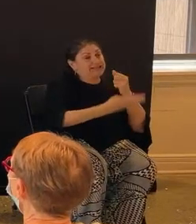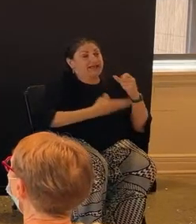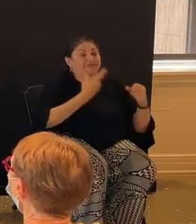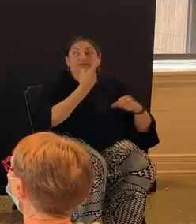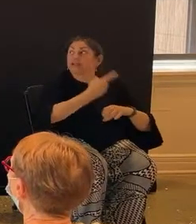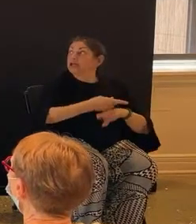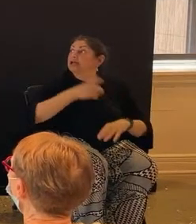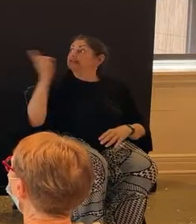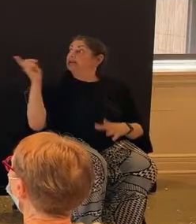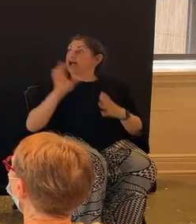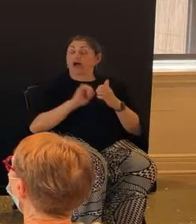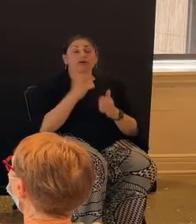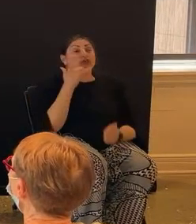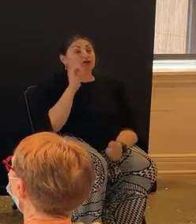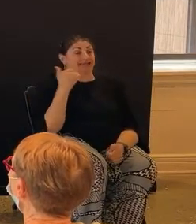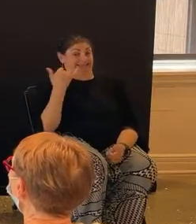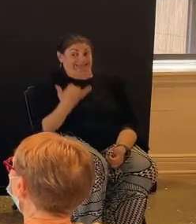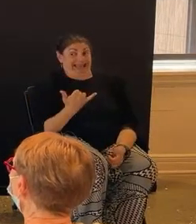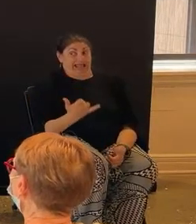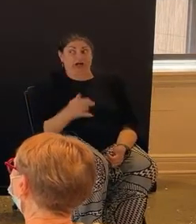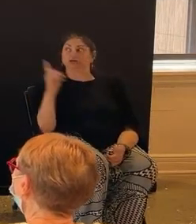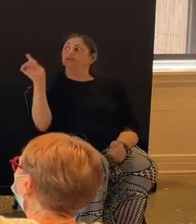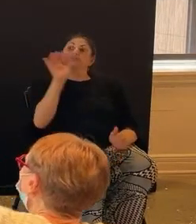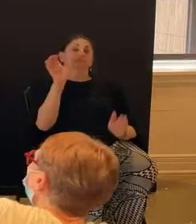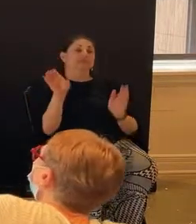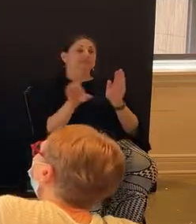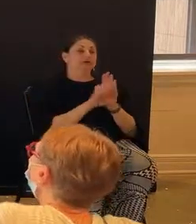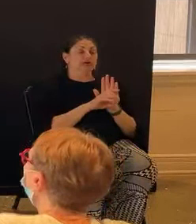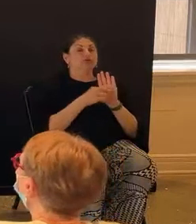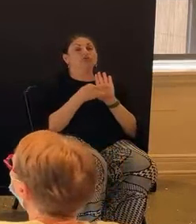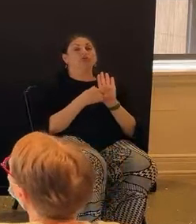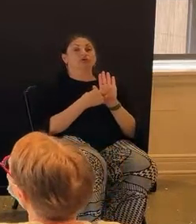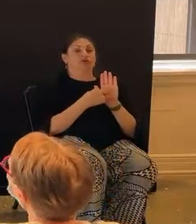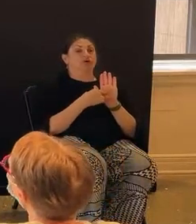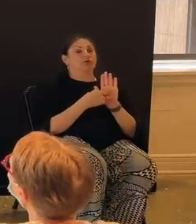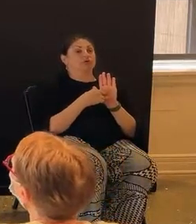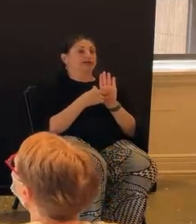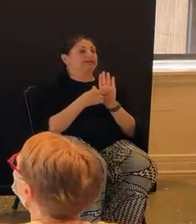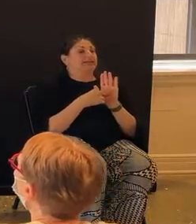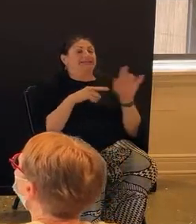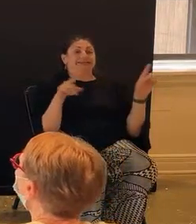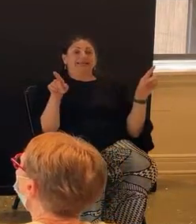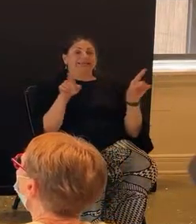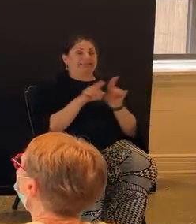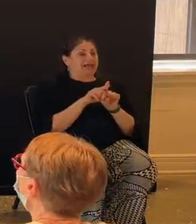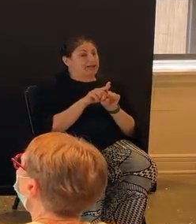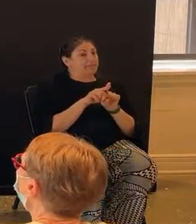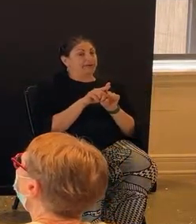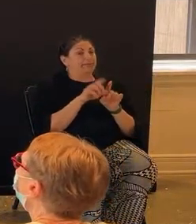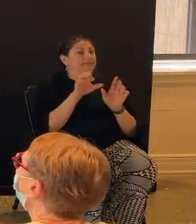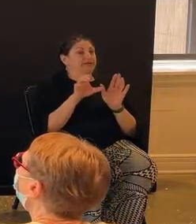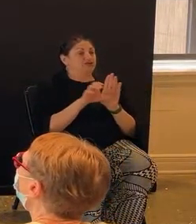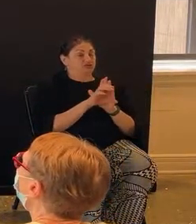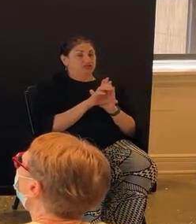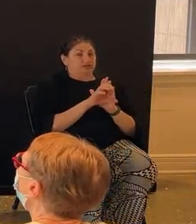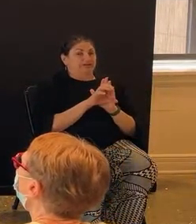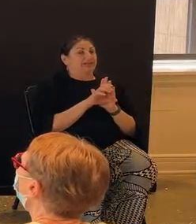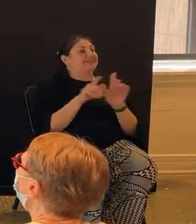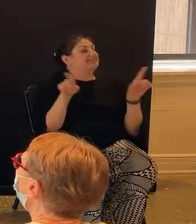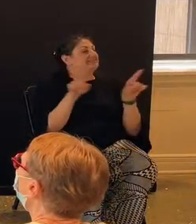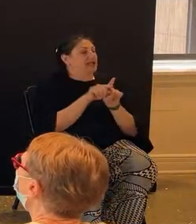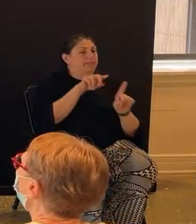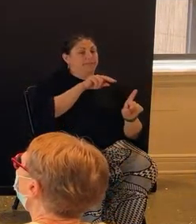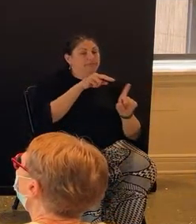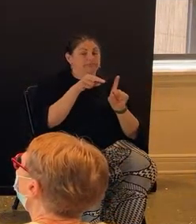so this is a picture of that sort of relatively same vantage taken from a place called Windy Pass.